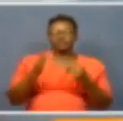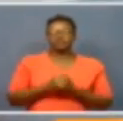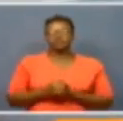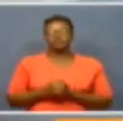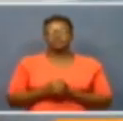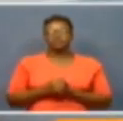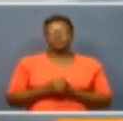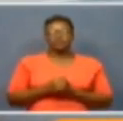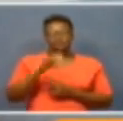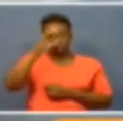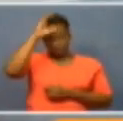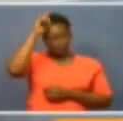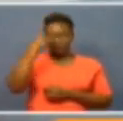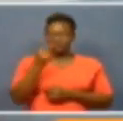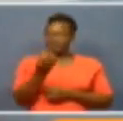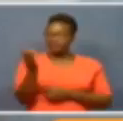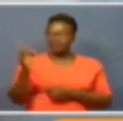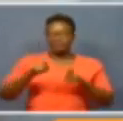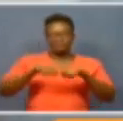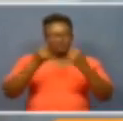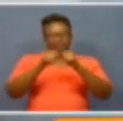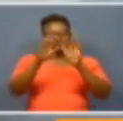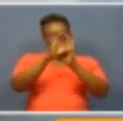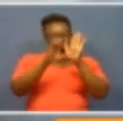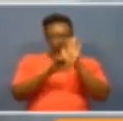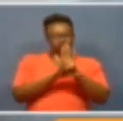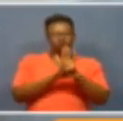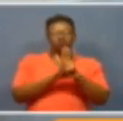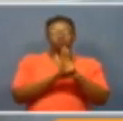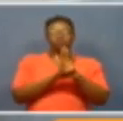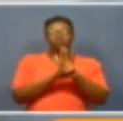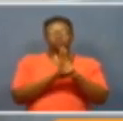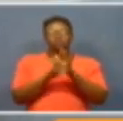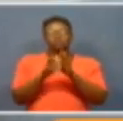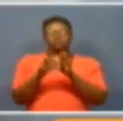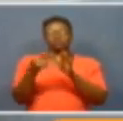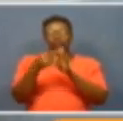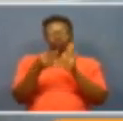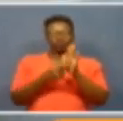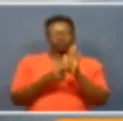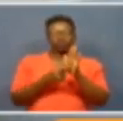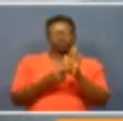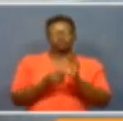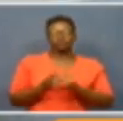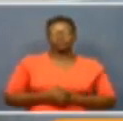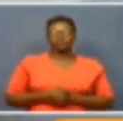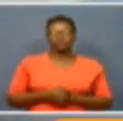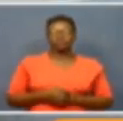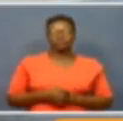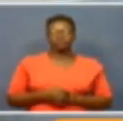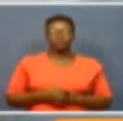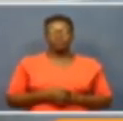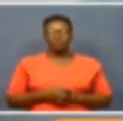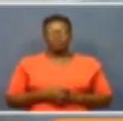commissioners have violated the Constitution on Integrity Chapter. Stephen Leto, Citizen Television, Anniversary Towers, Nairobi.